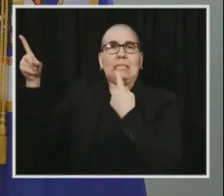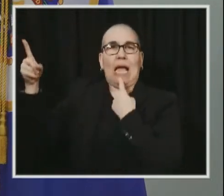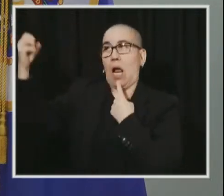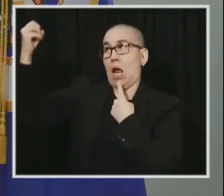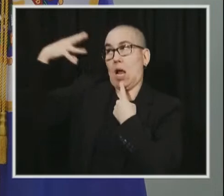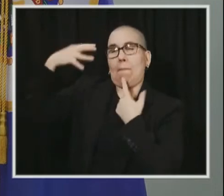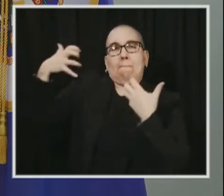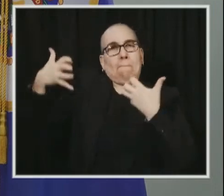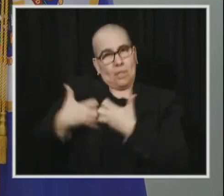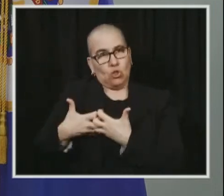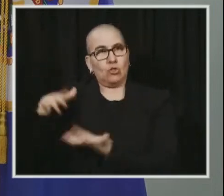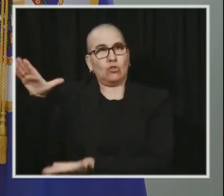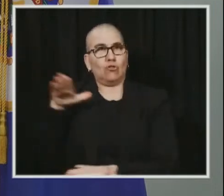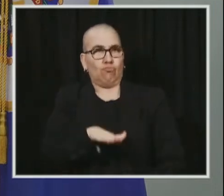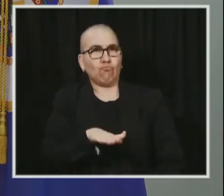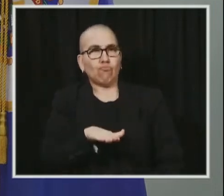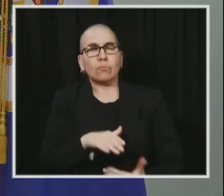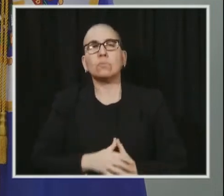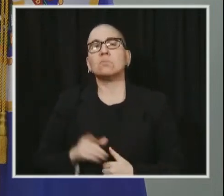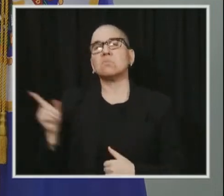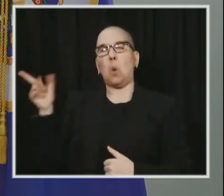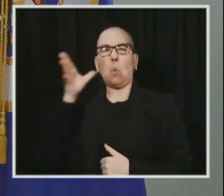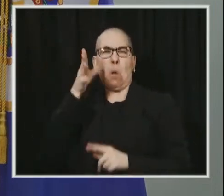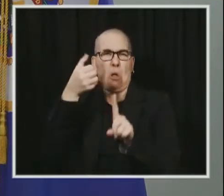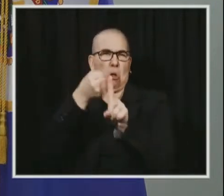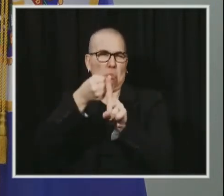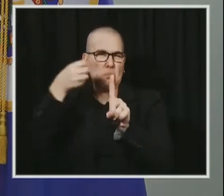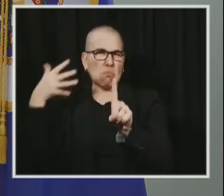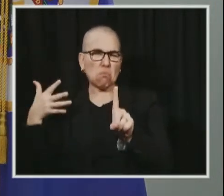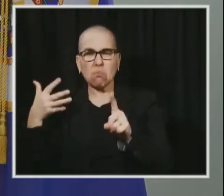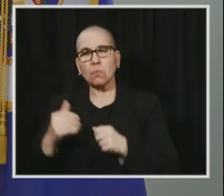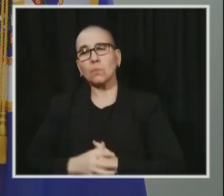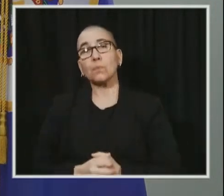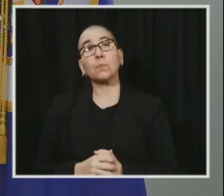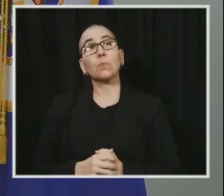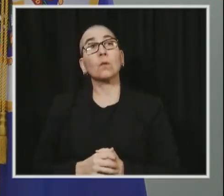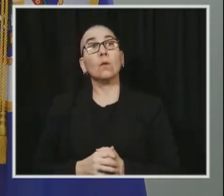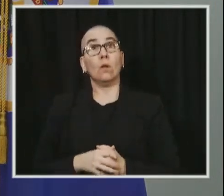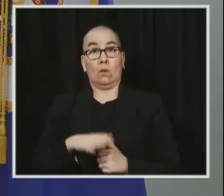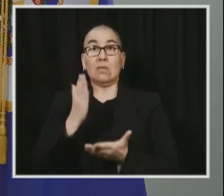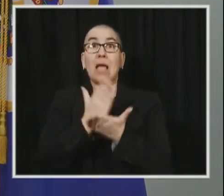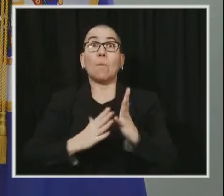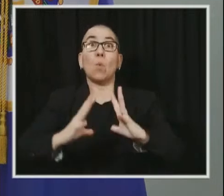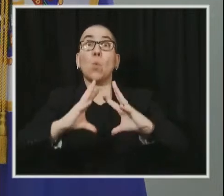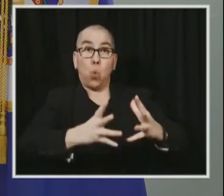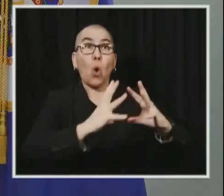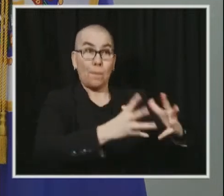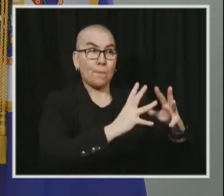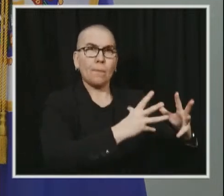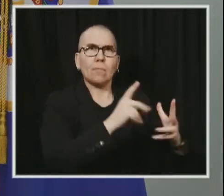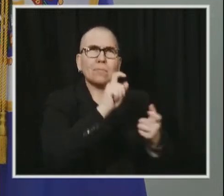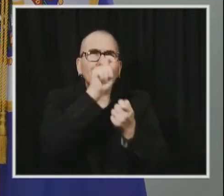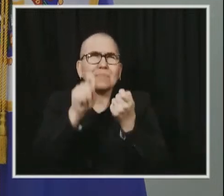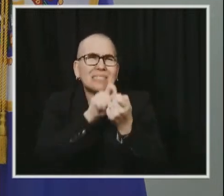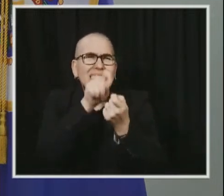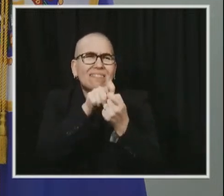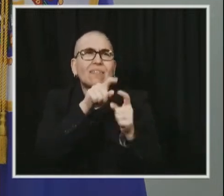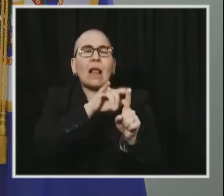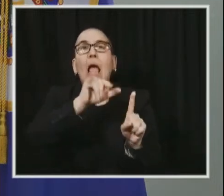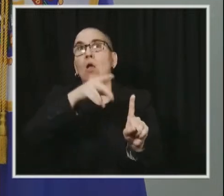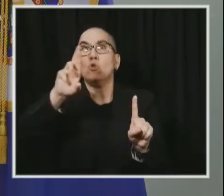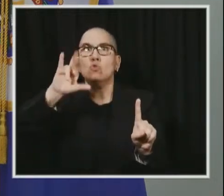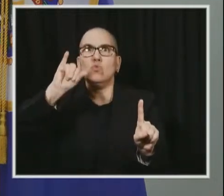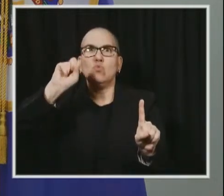this. In that April timeframe with targeted essential workers, there's some groups that we're going to target because of the risk factors involved in the work